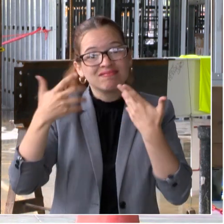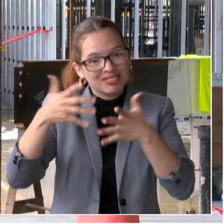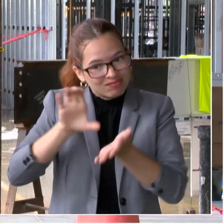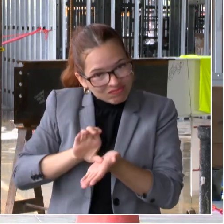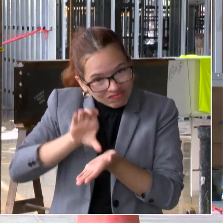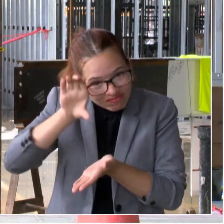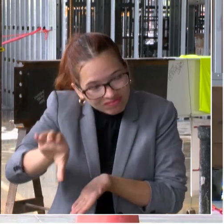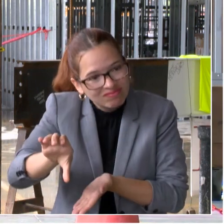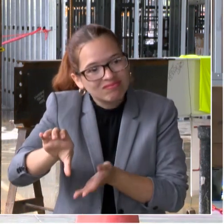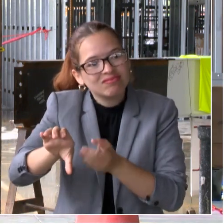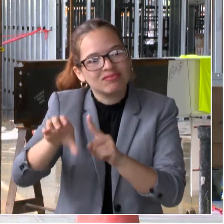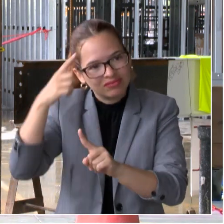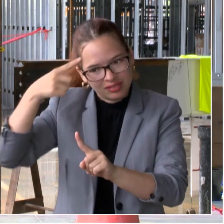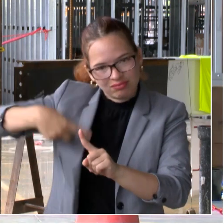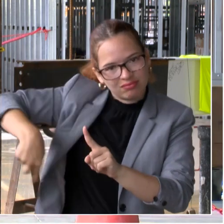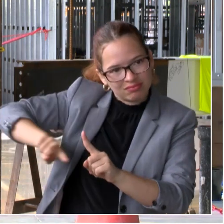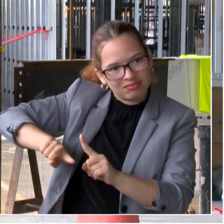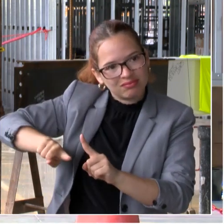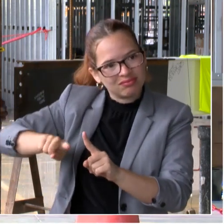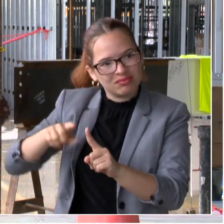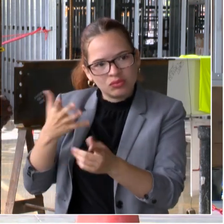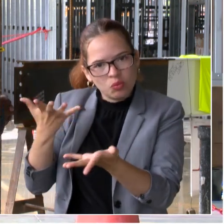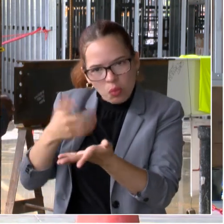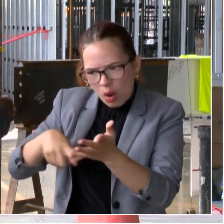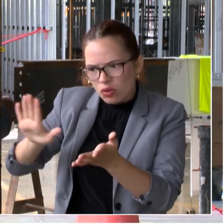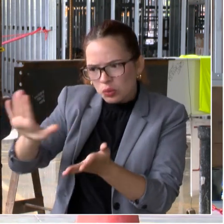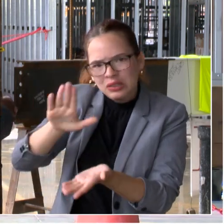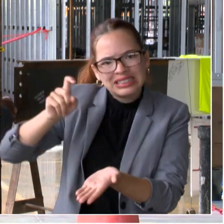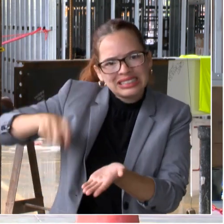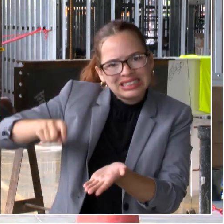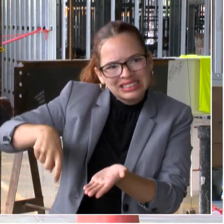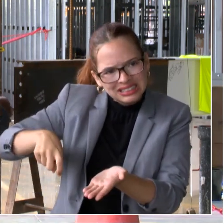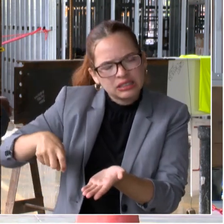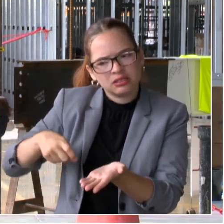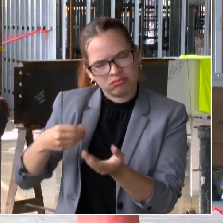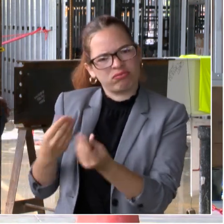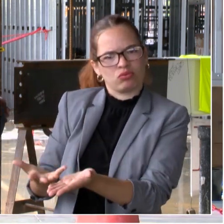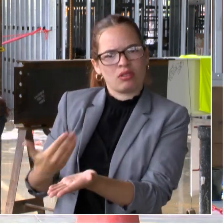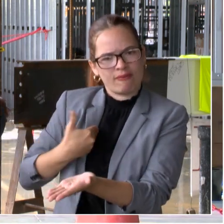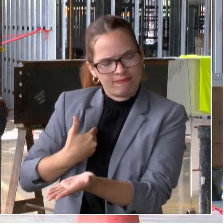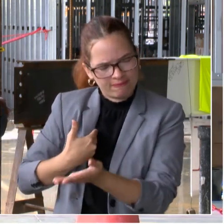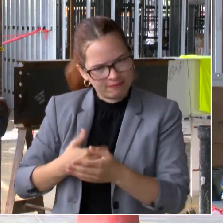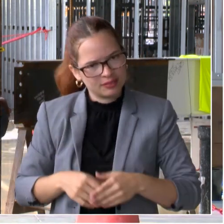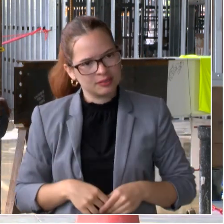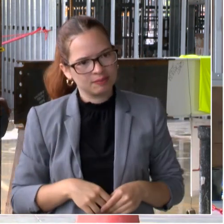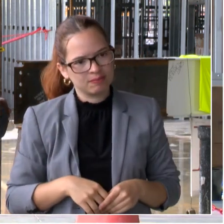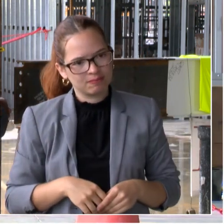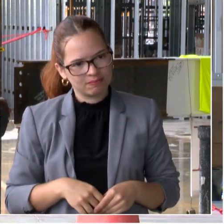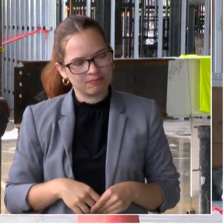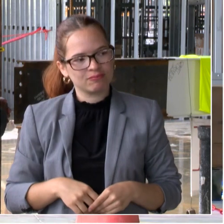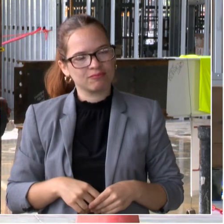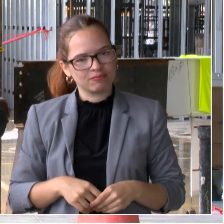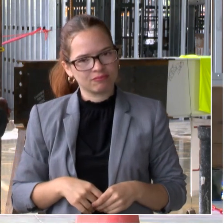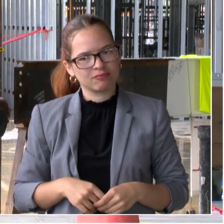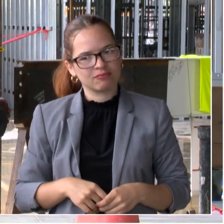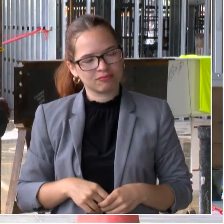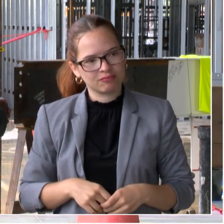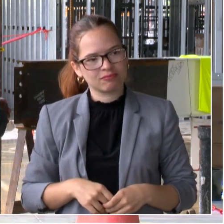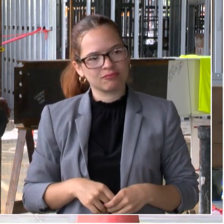it, including the almost $1 billion we've invested here in the transformation of this campus that